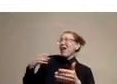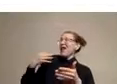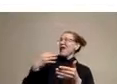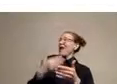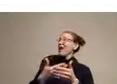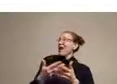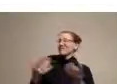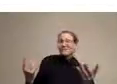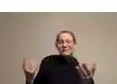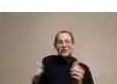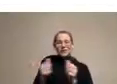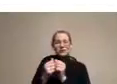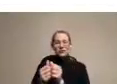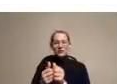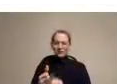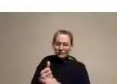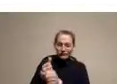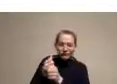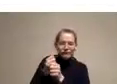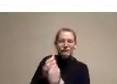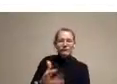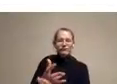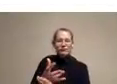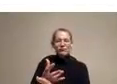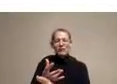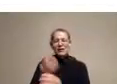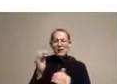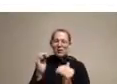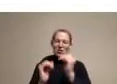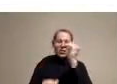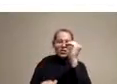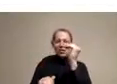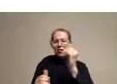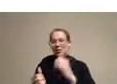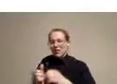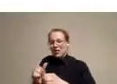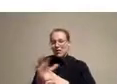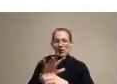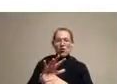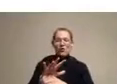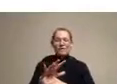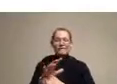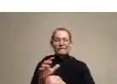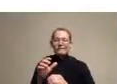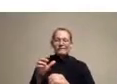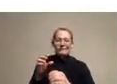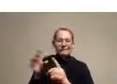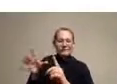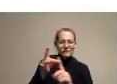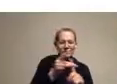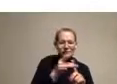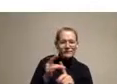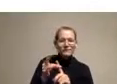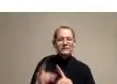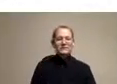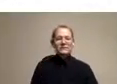causes politics, politics and science and how we did our science. And I think it's important to actually recognize both. I'll start with politics.